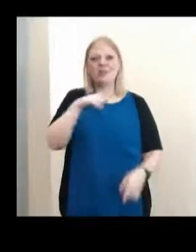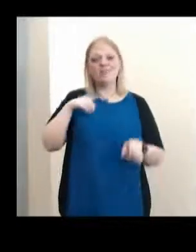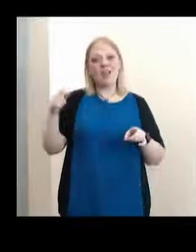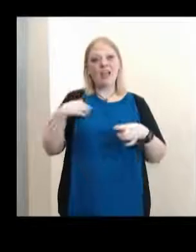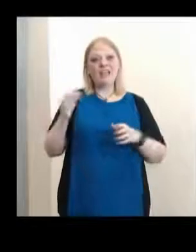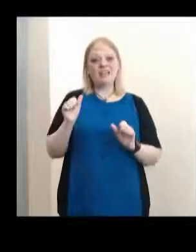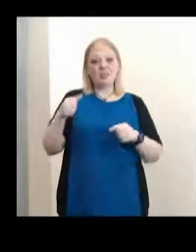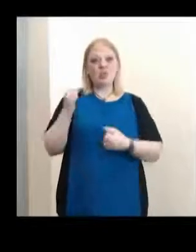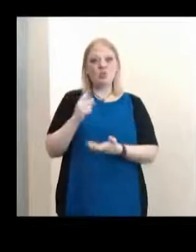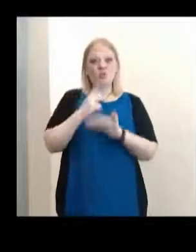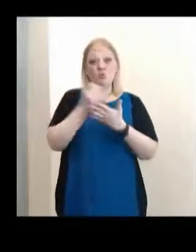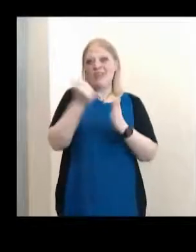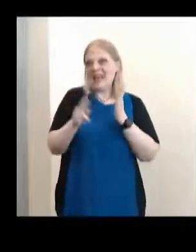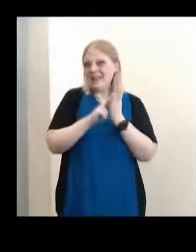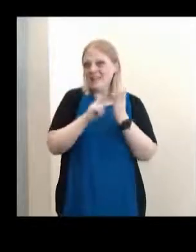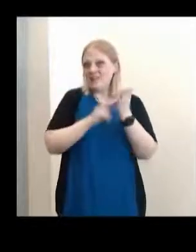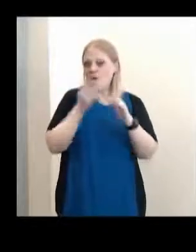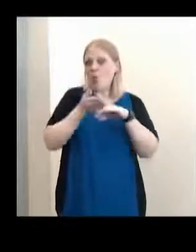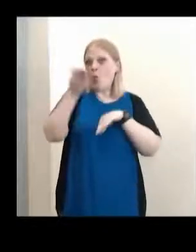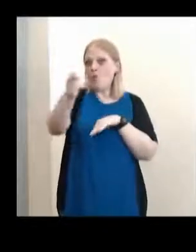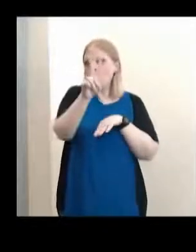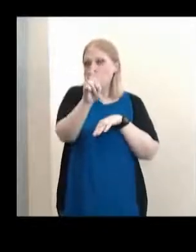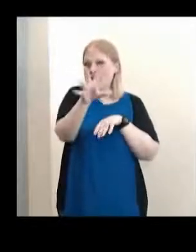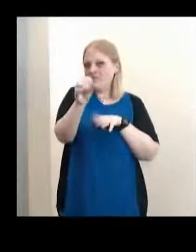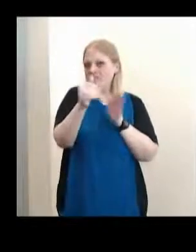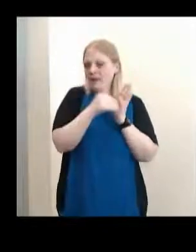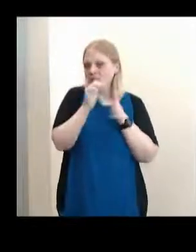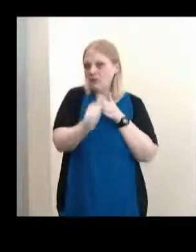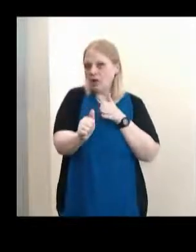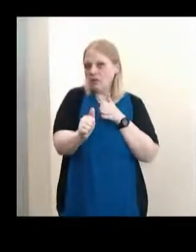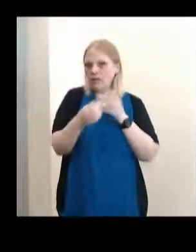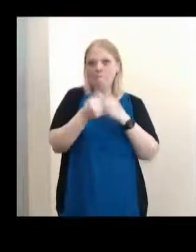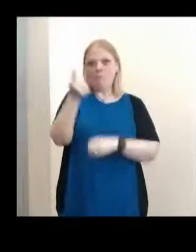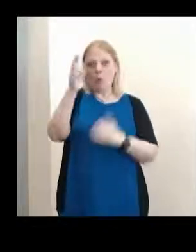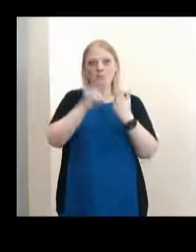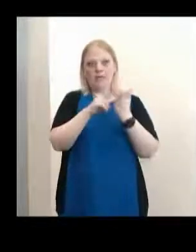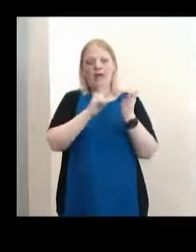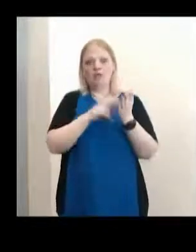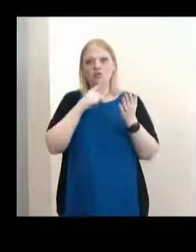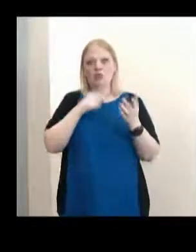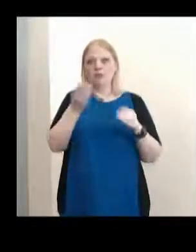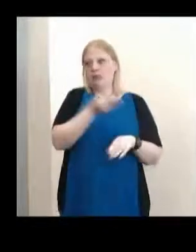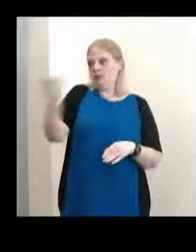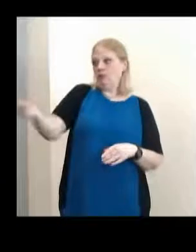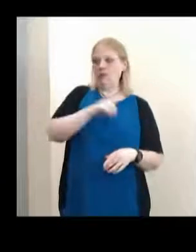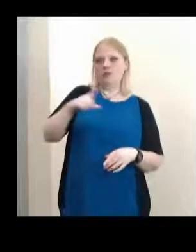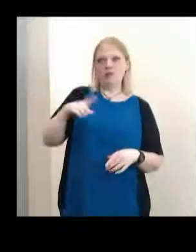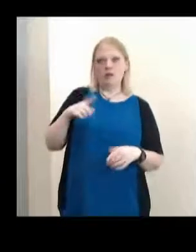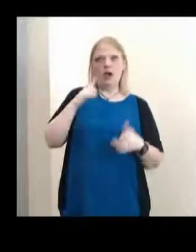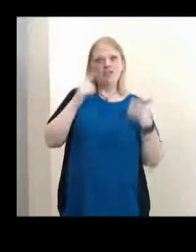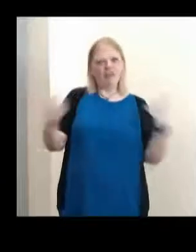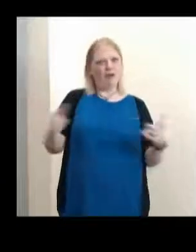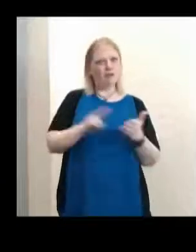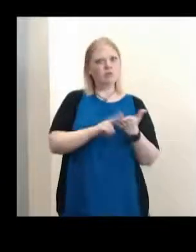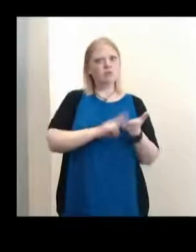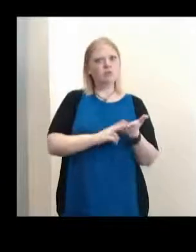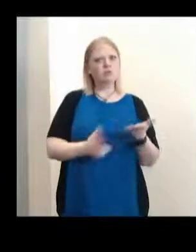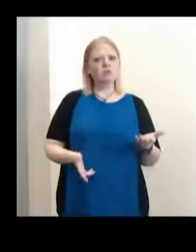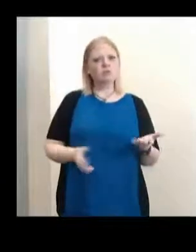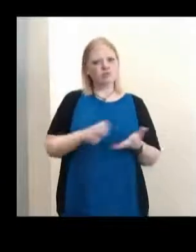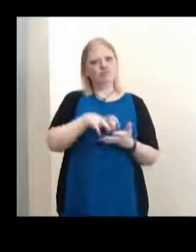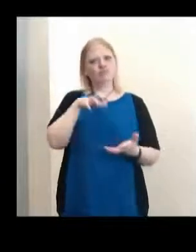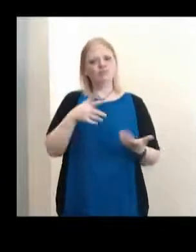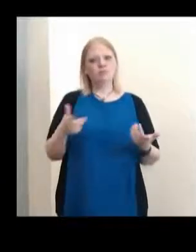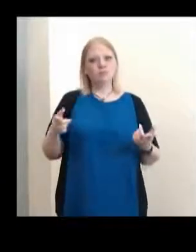to approve any contract over $250,000. And the vast majority of contracts that go over to the legislature are very large contracts. So